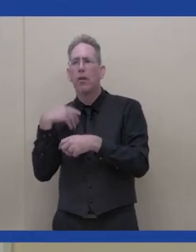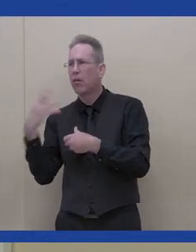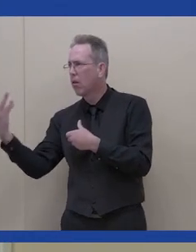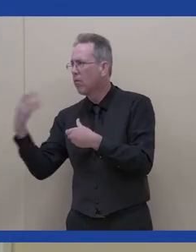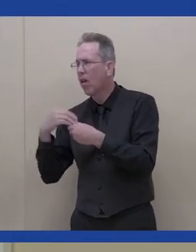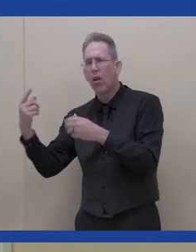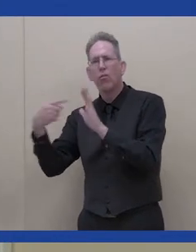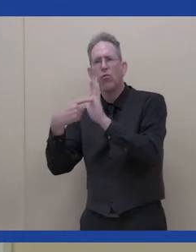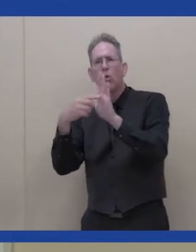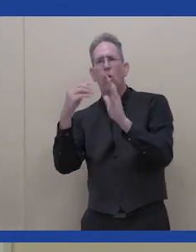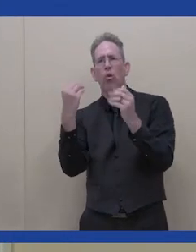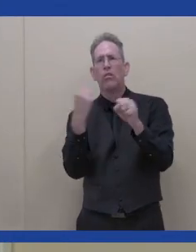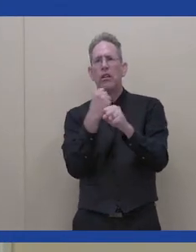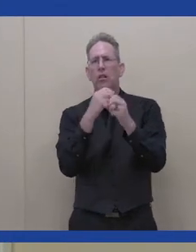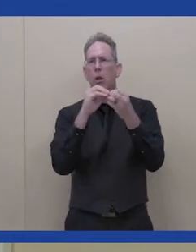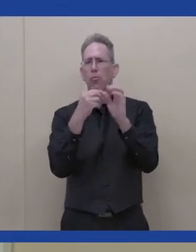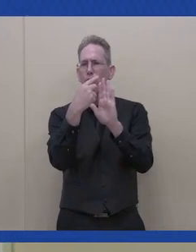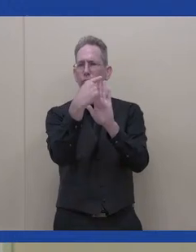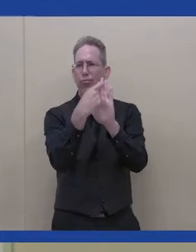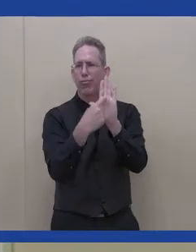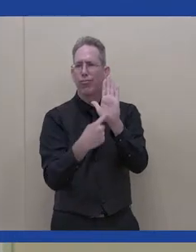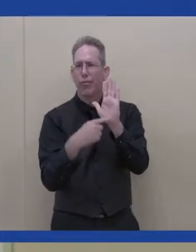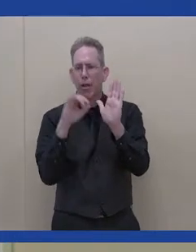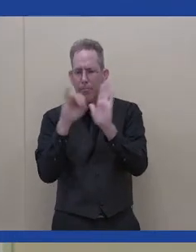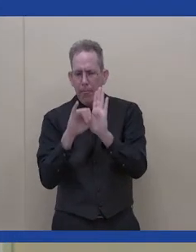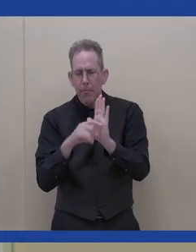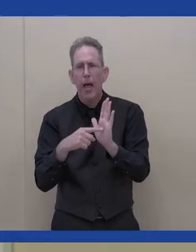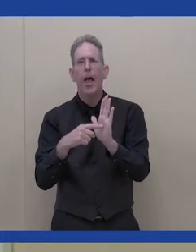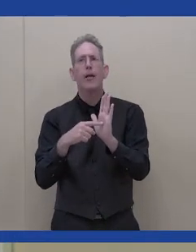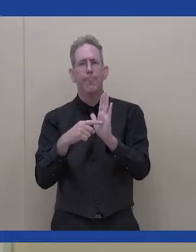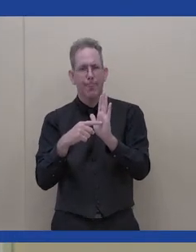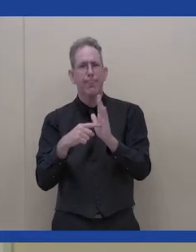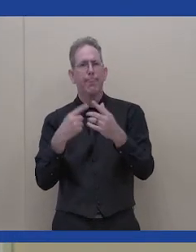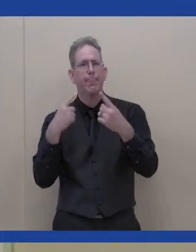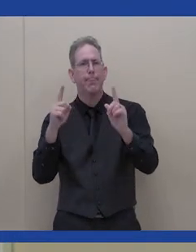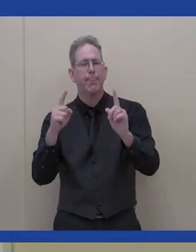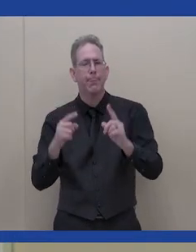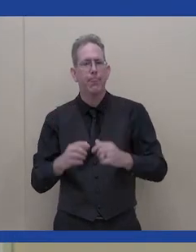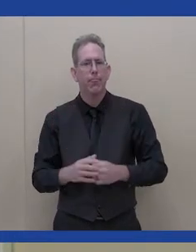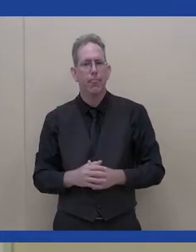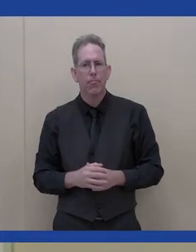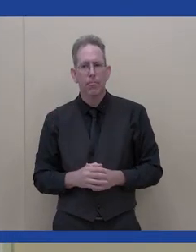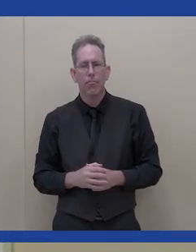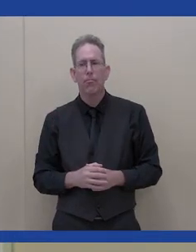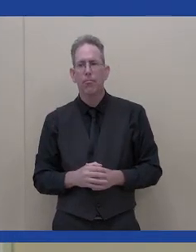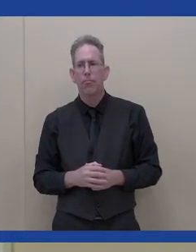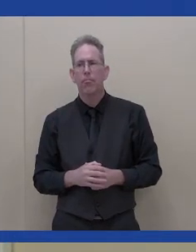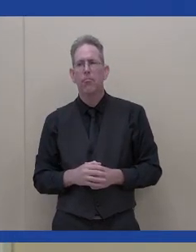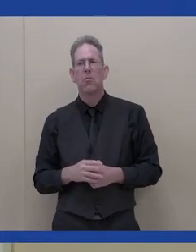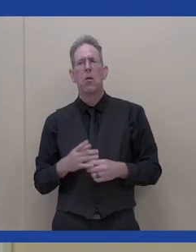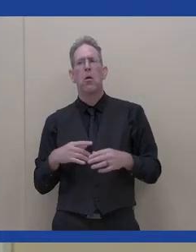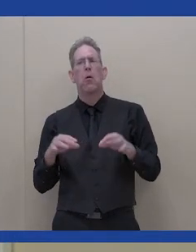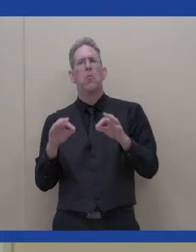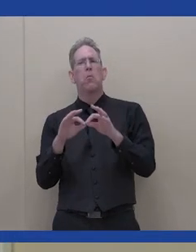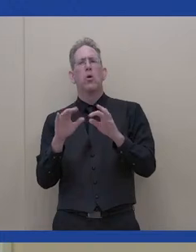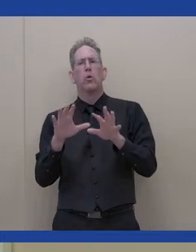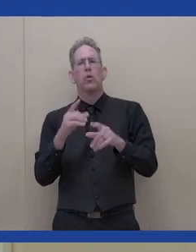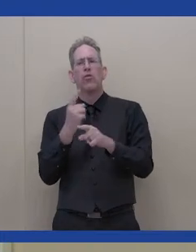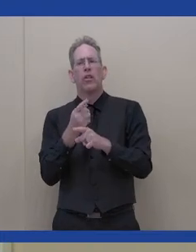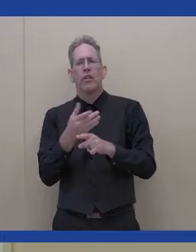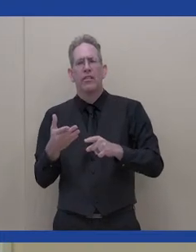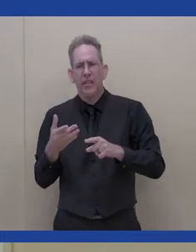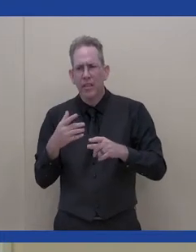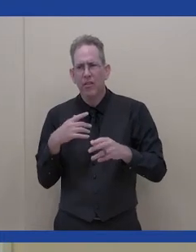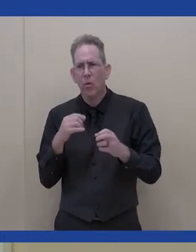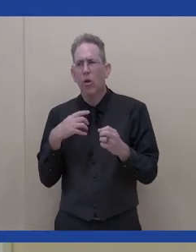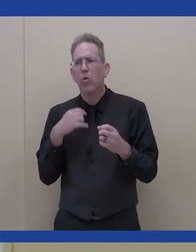trend downward again. This is great work. This is an important step in the right direction. To continue this progress, we must be